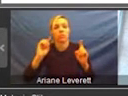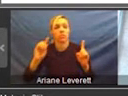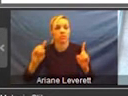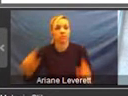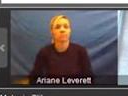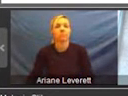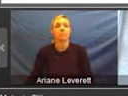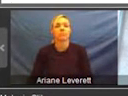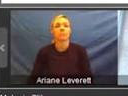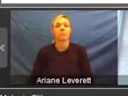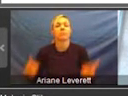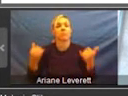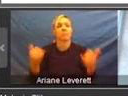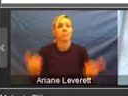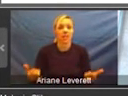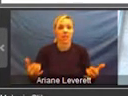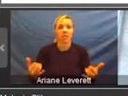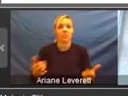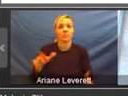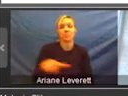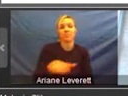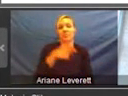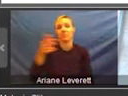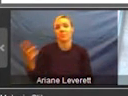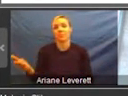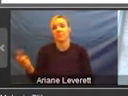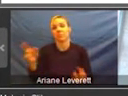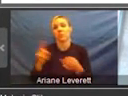I now hand over to my colleague Kersti.